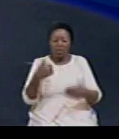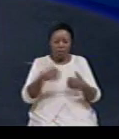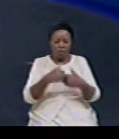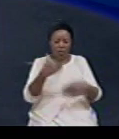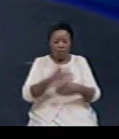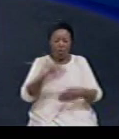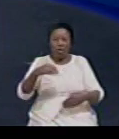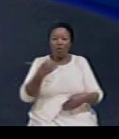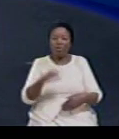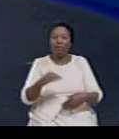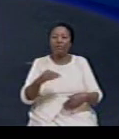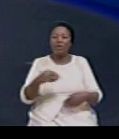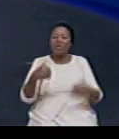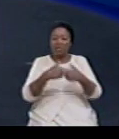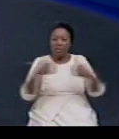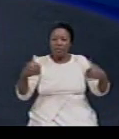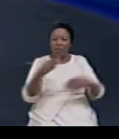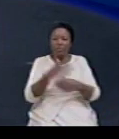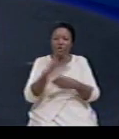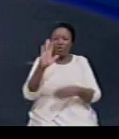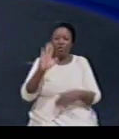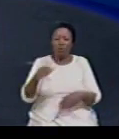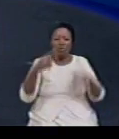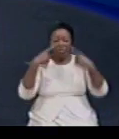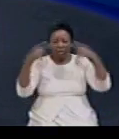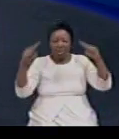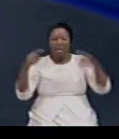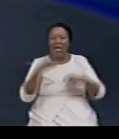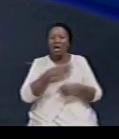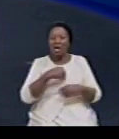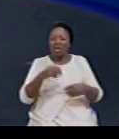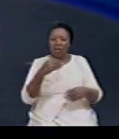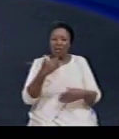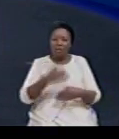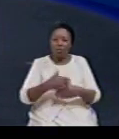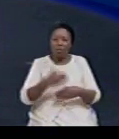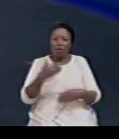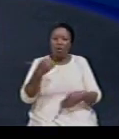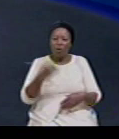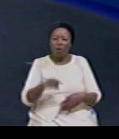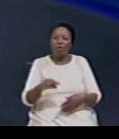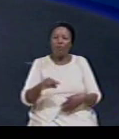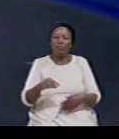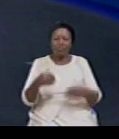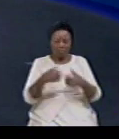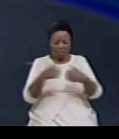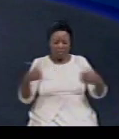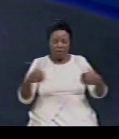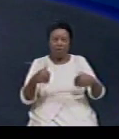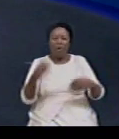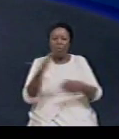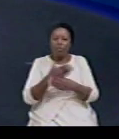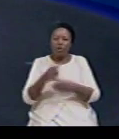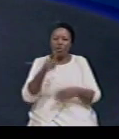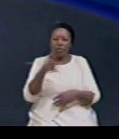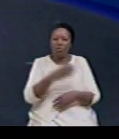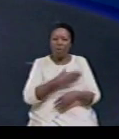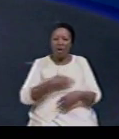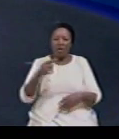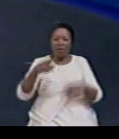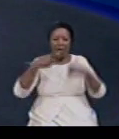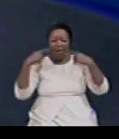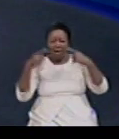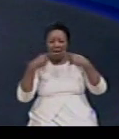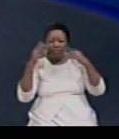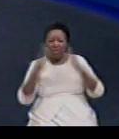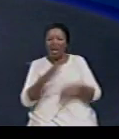demarcation between you and your success, the wall of demarcation between you and laughter, between